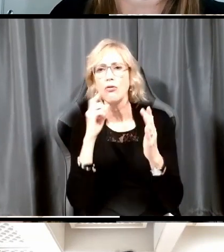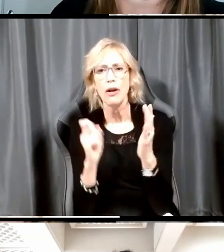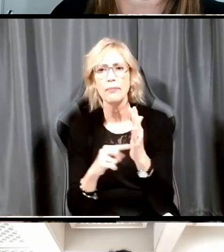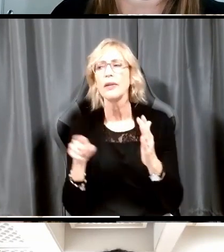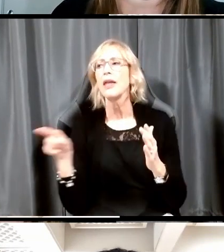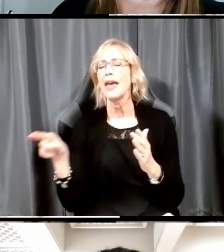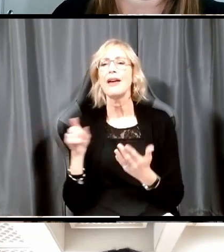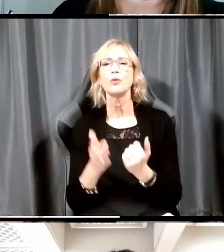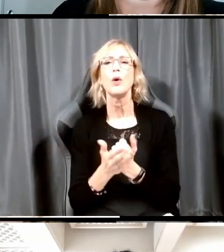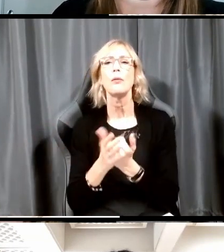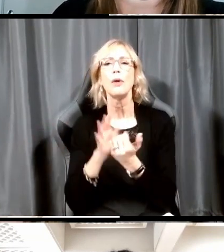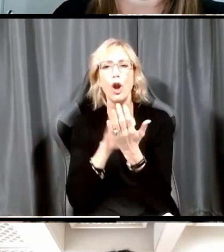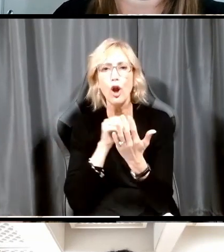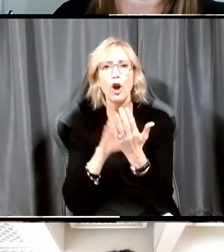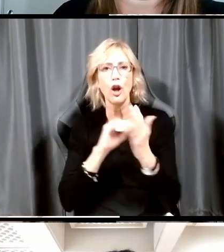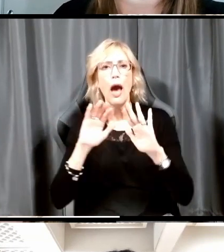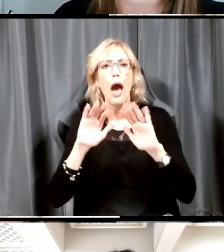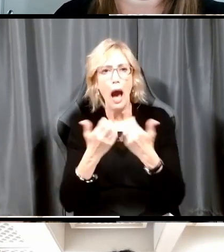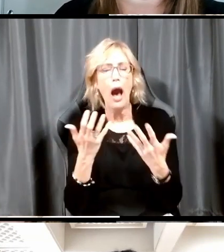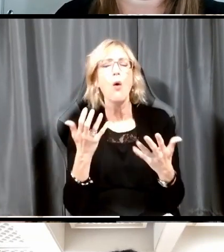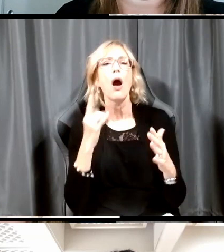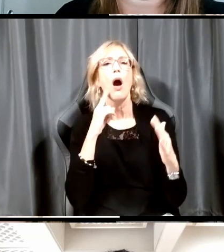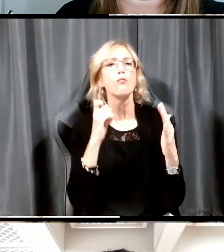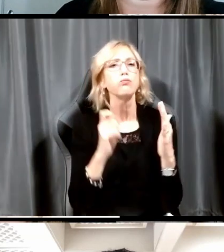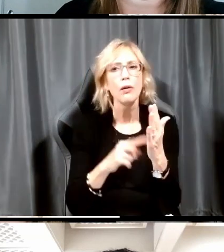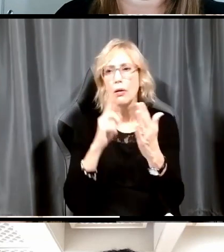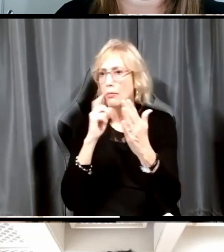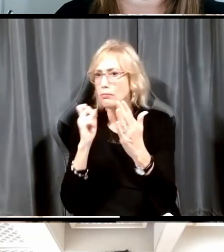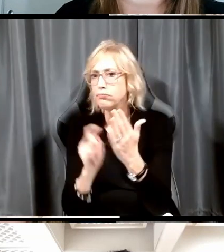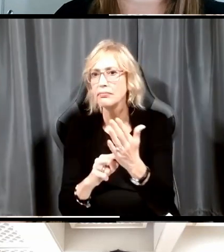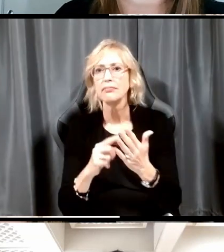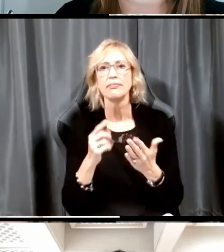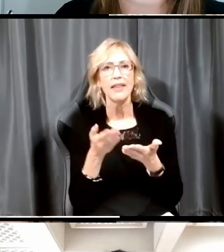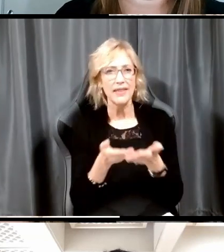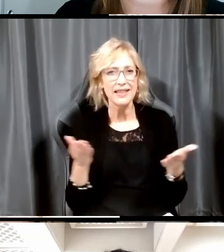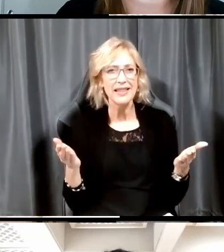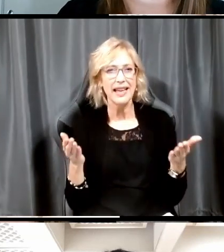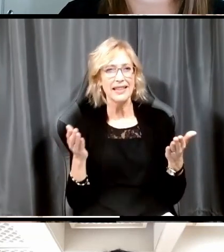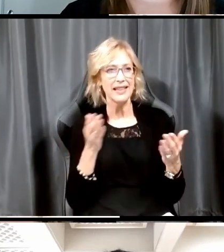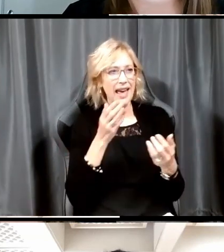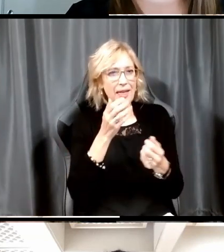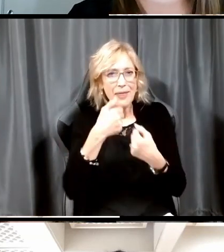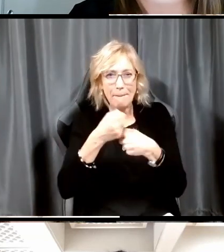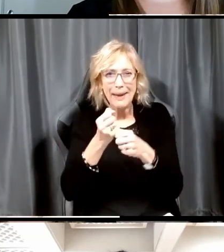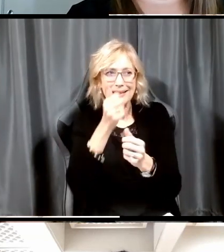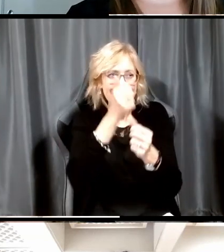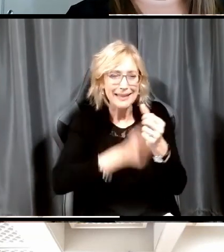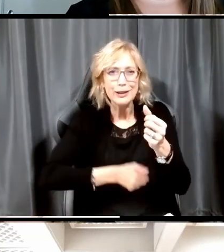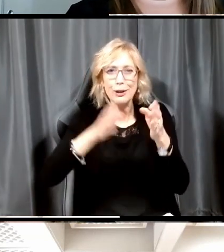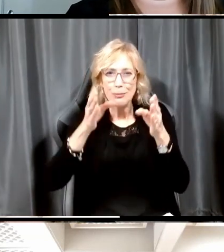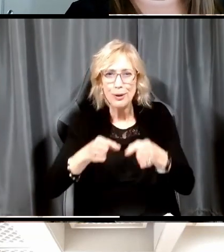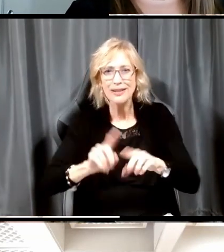on those features, then slowly they'll start to recognize these little things in their environment.